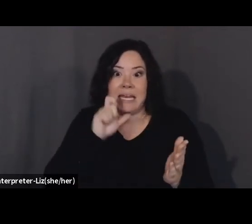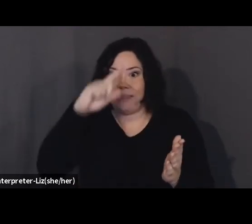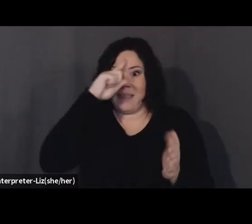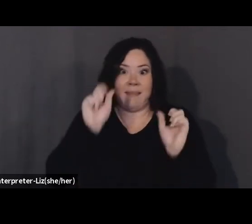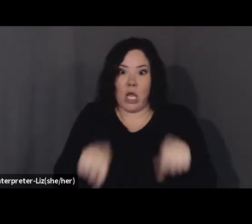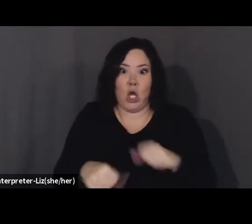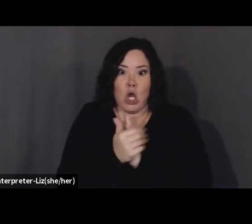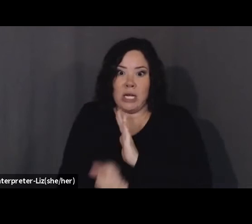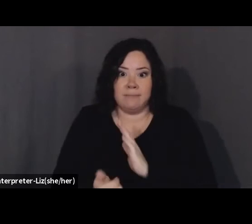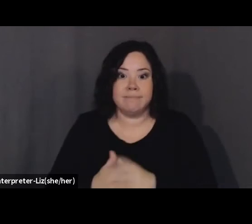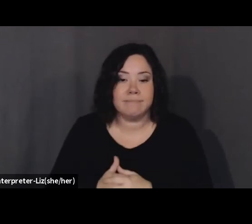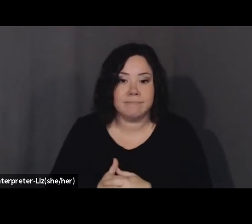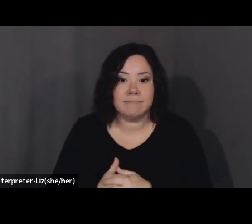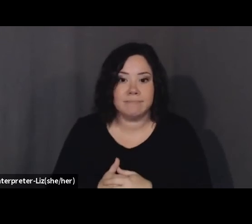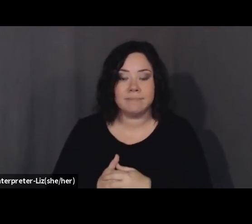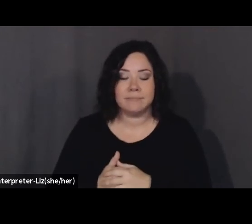do.